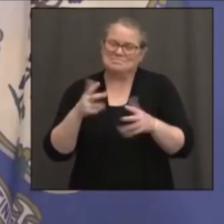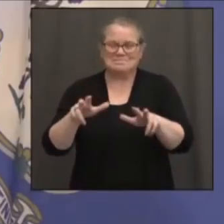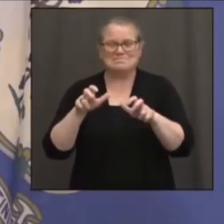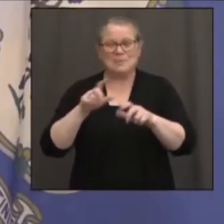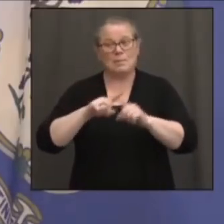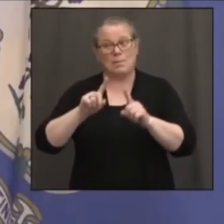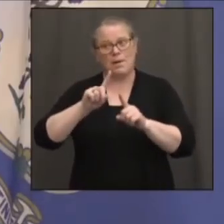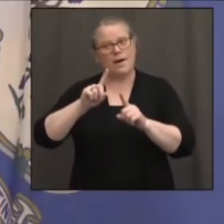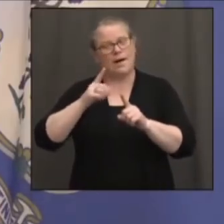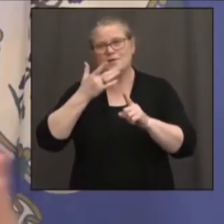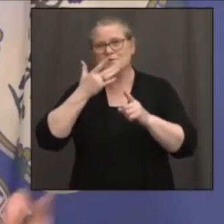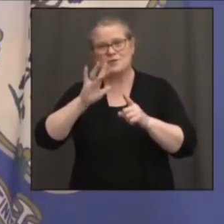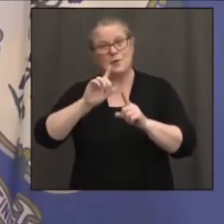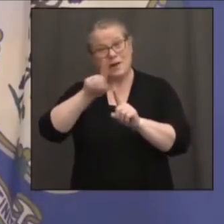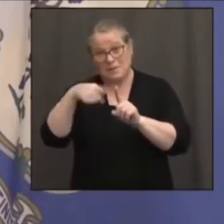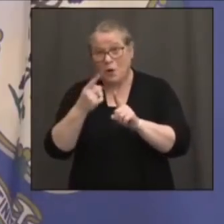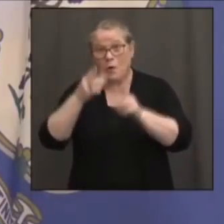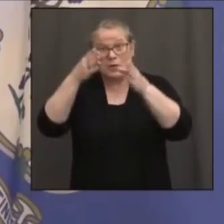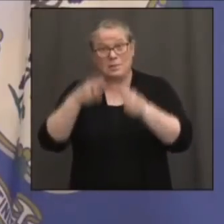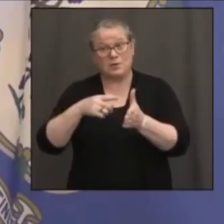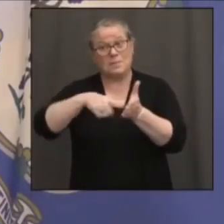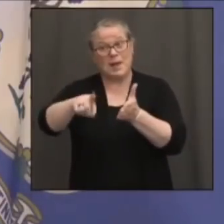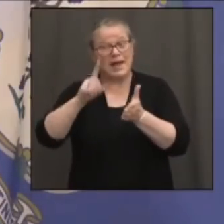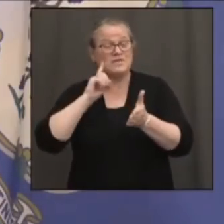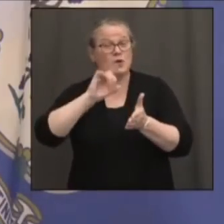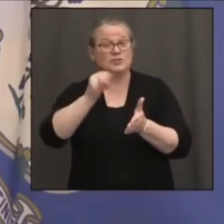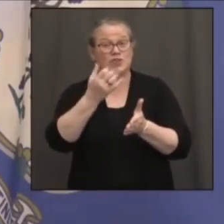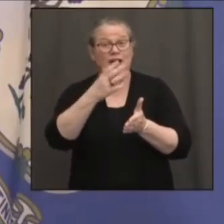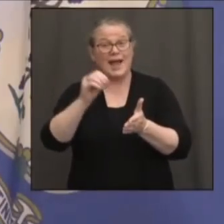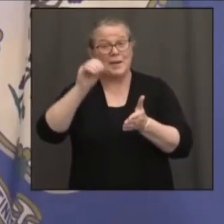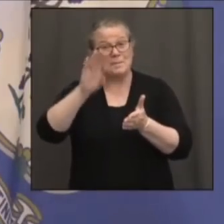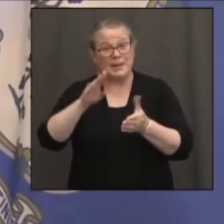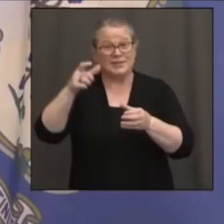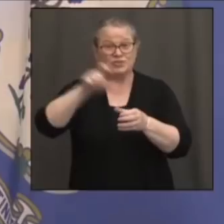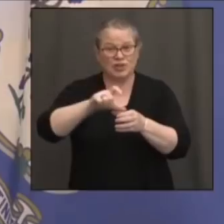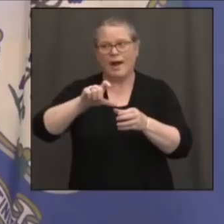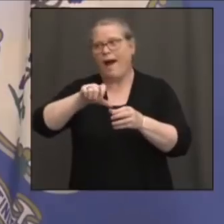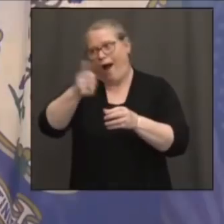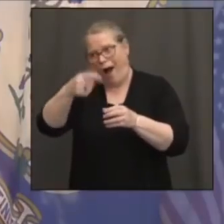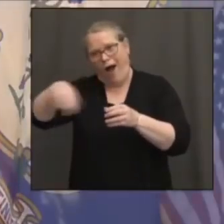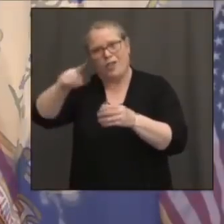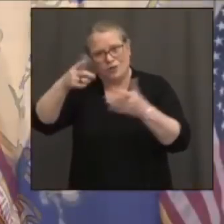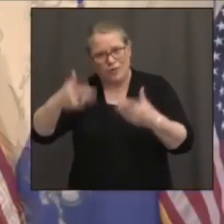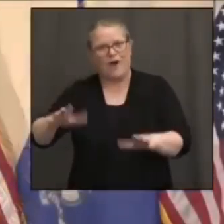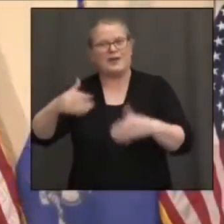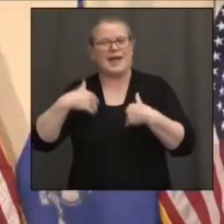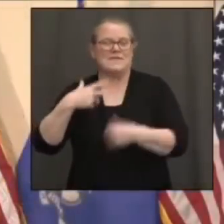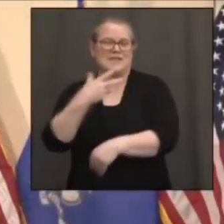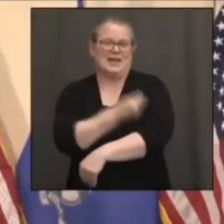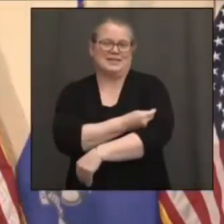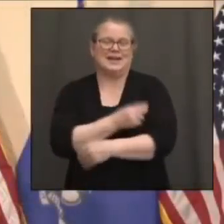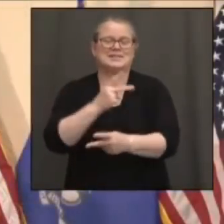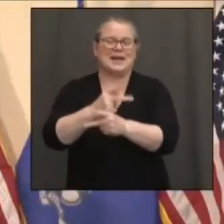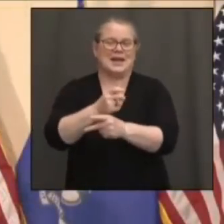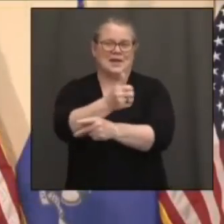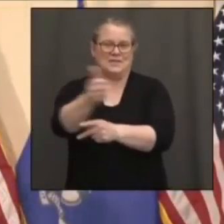only one paying for the J&B when everybody else gets it because they've been vaccinated. Take care, everybody. Thank you, Governor.